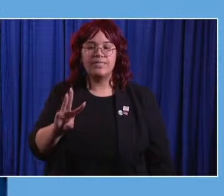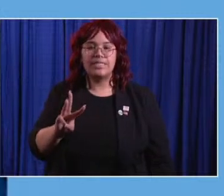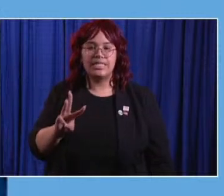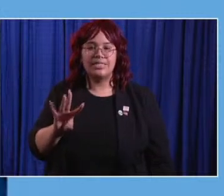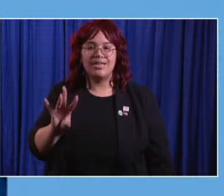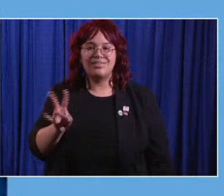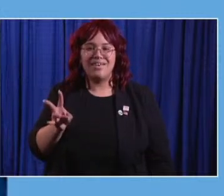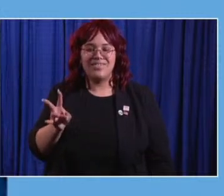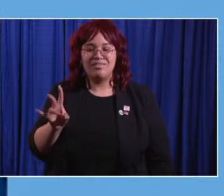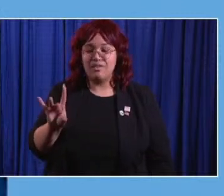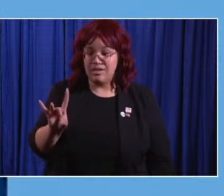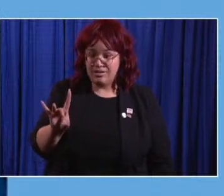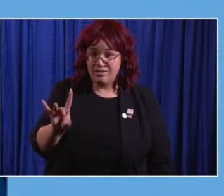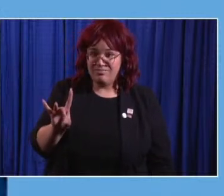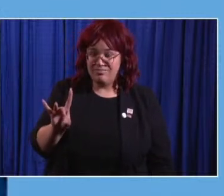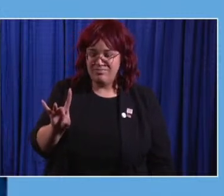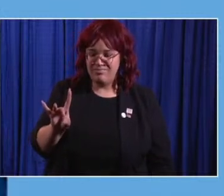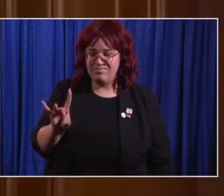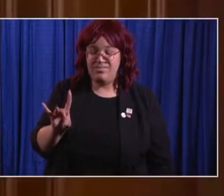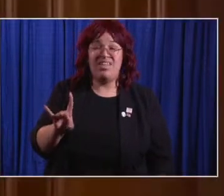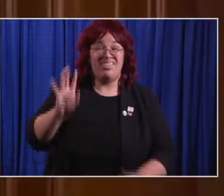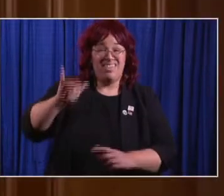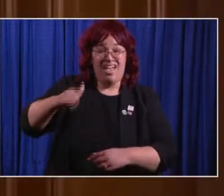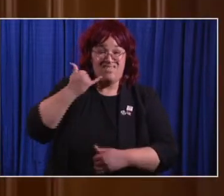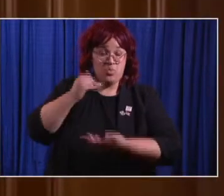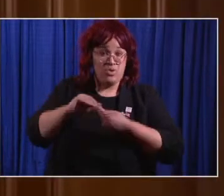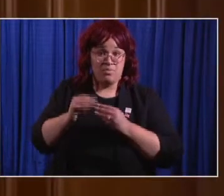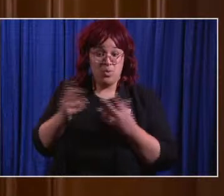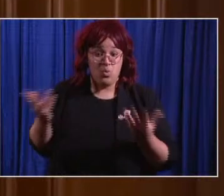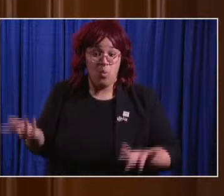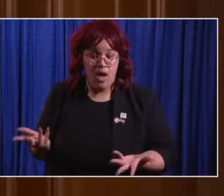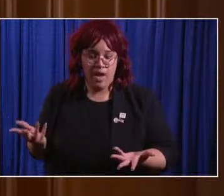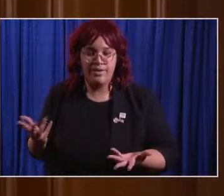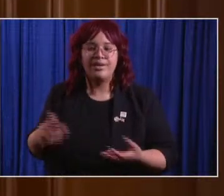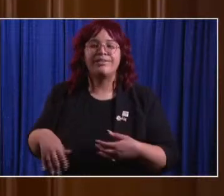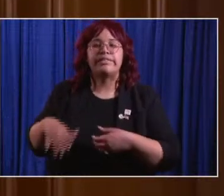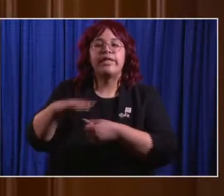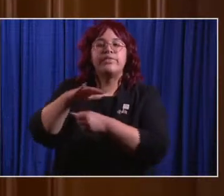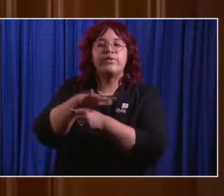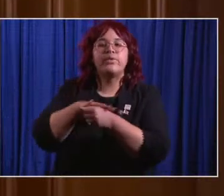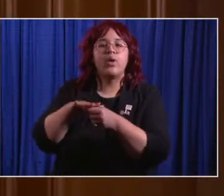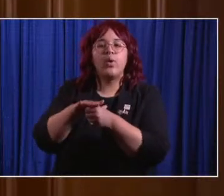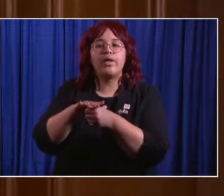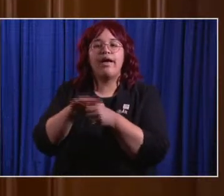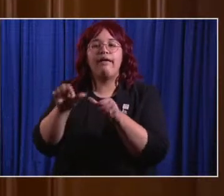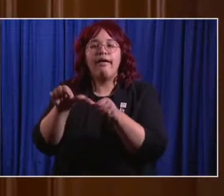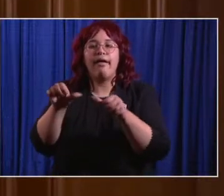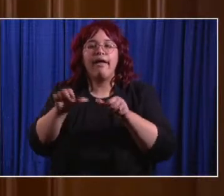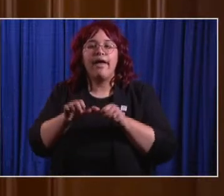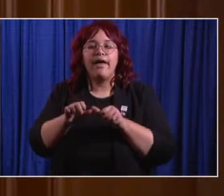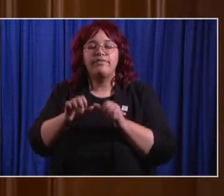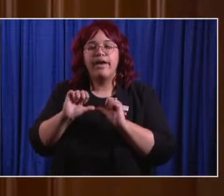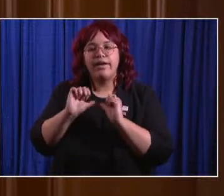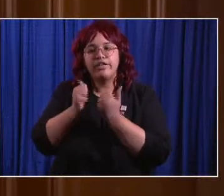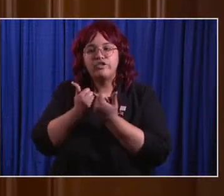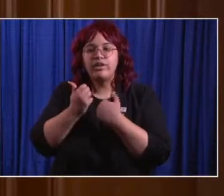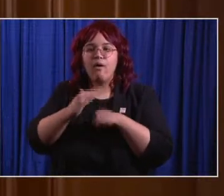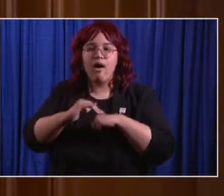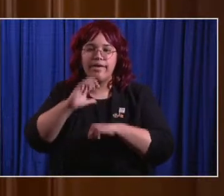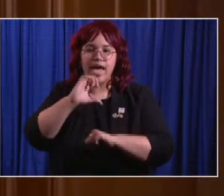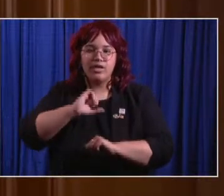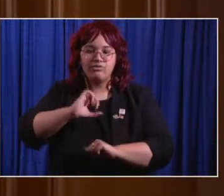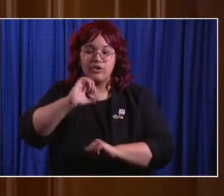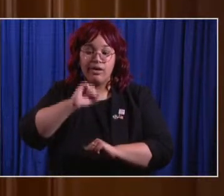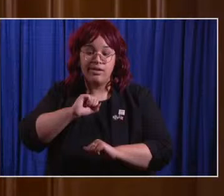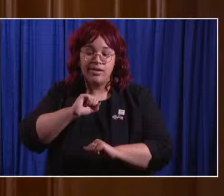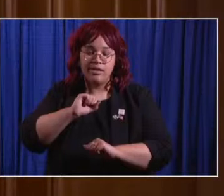866-243-5678. And that's your local area agency on aging. If anyone forgets that, they could also, of course, call their local